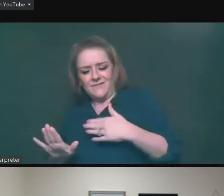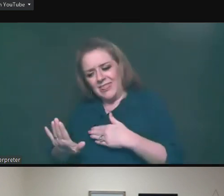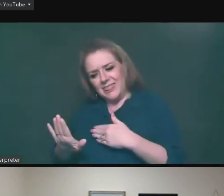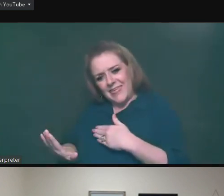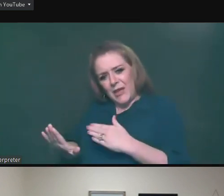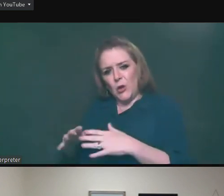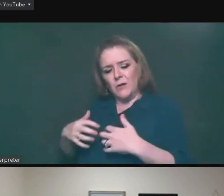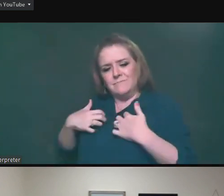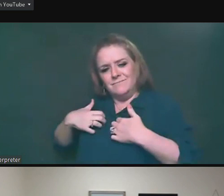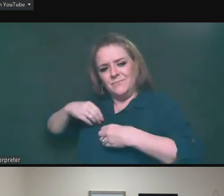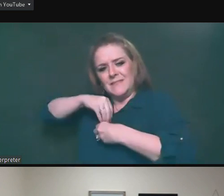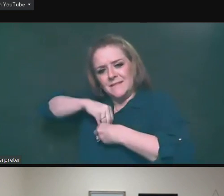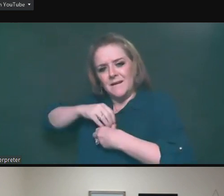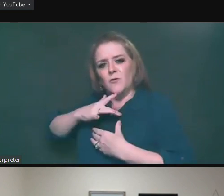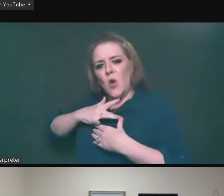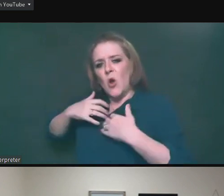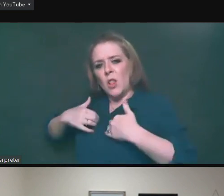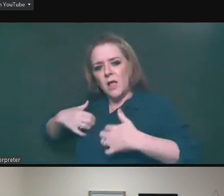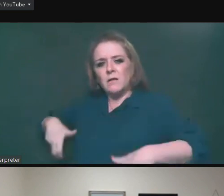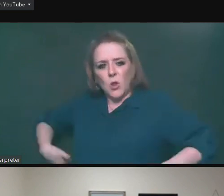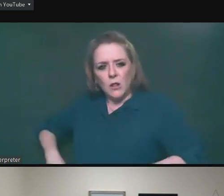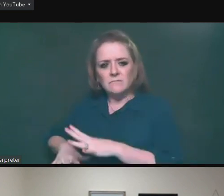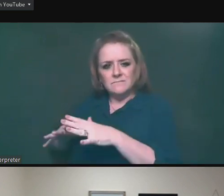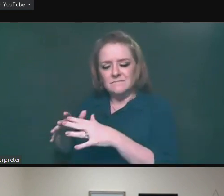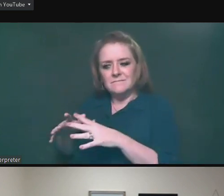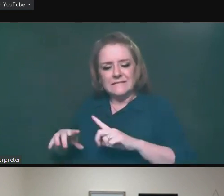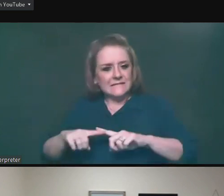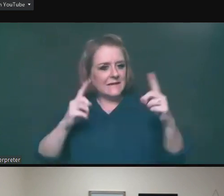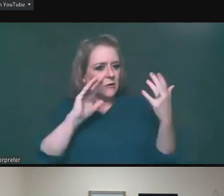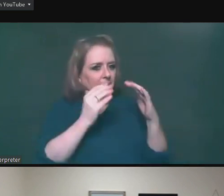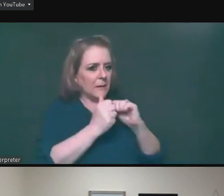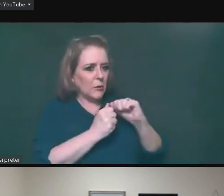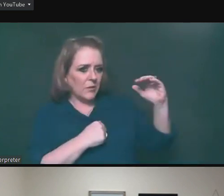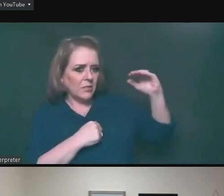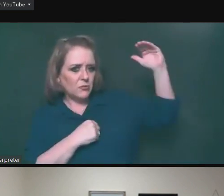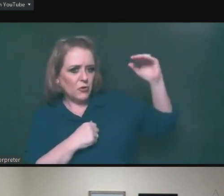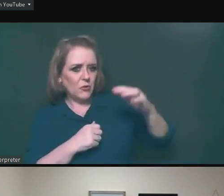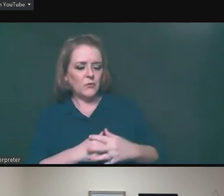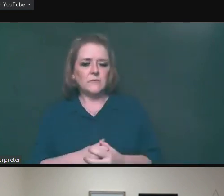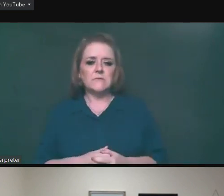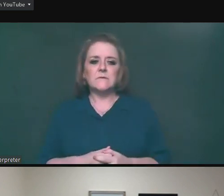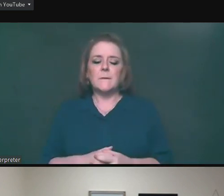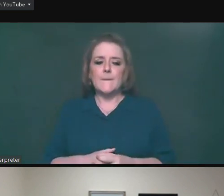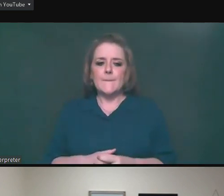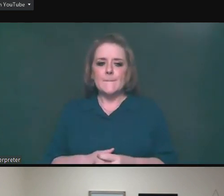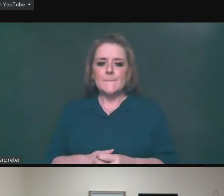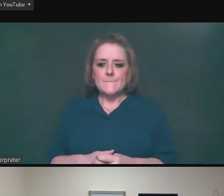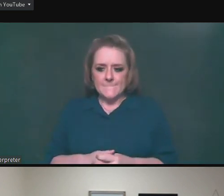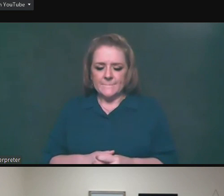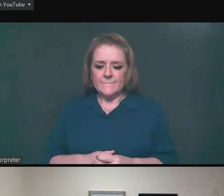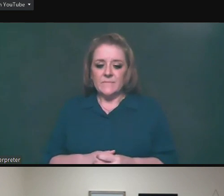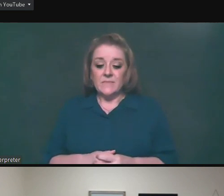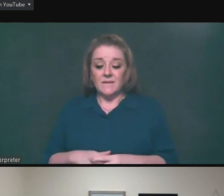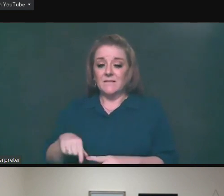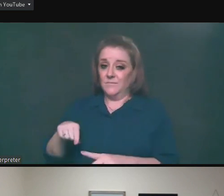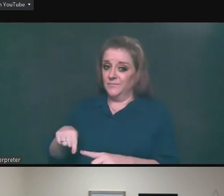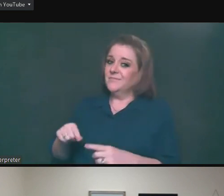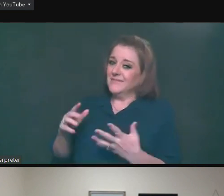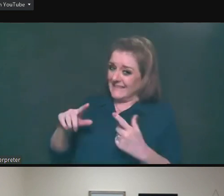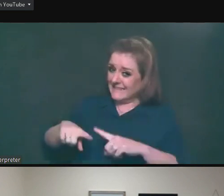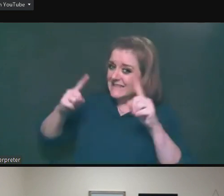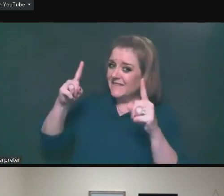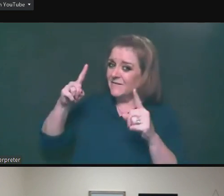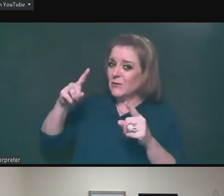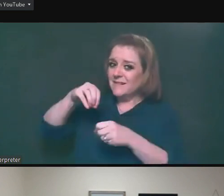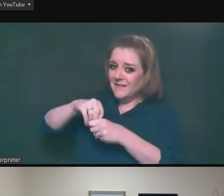a little bit different than our organs. We're seeing it more so in these kiddos than what we initially